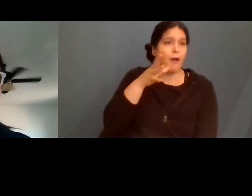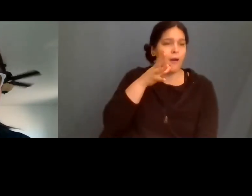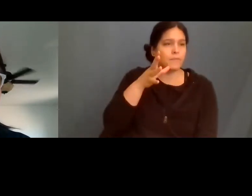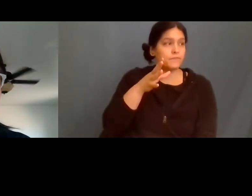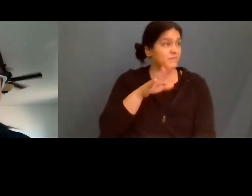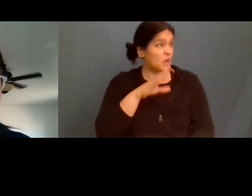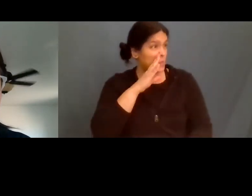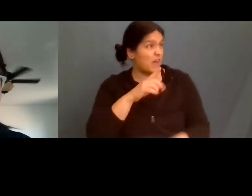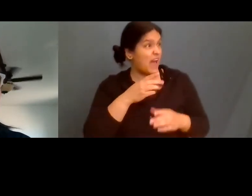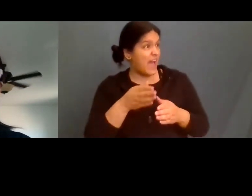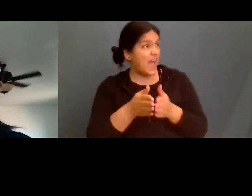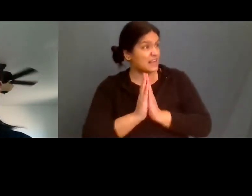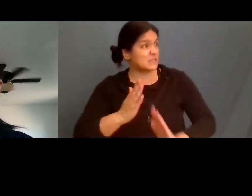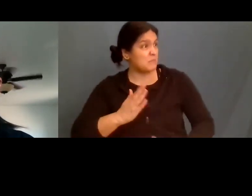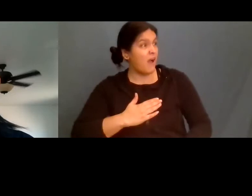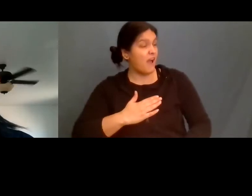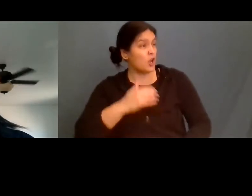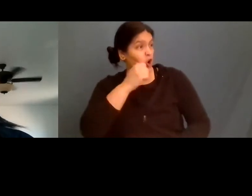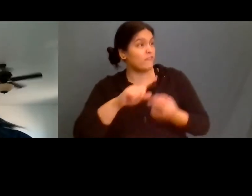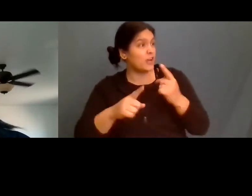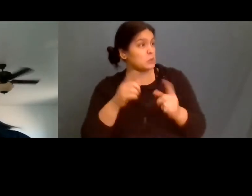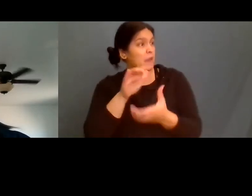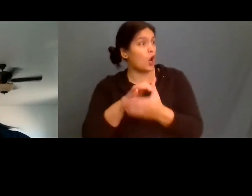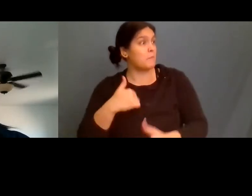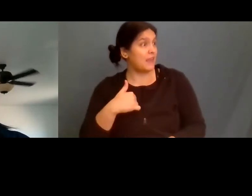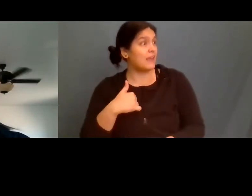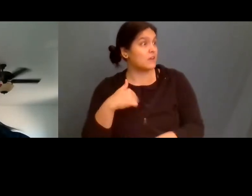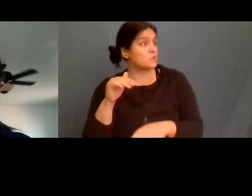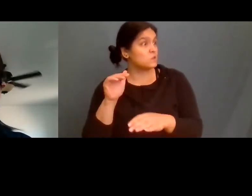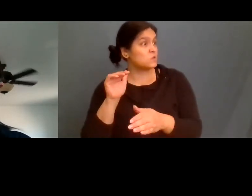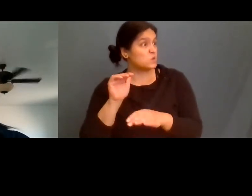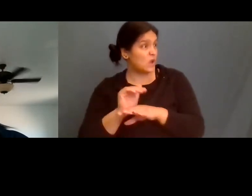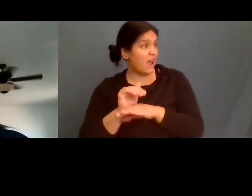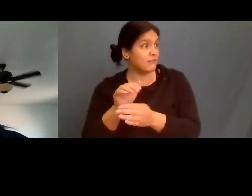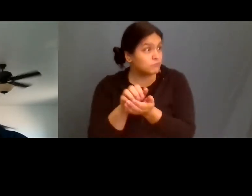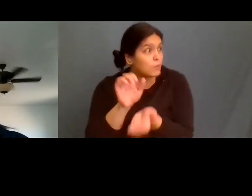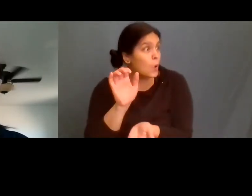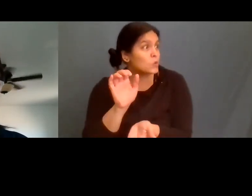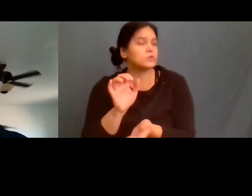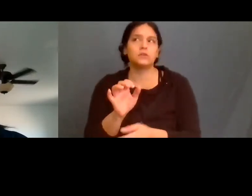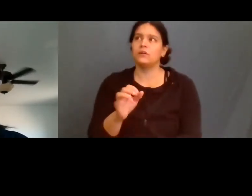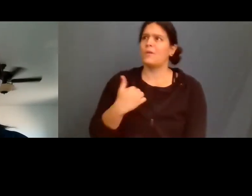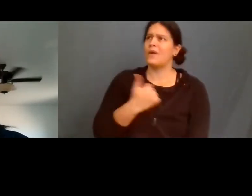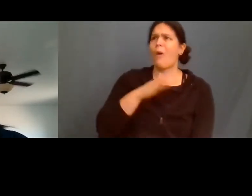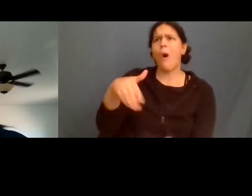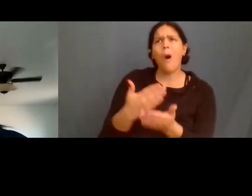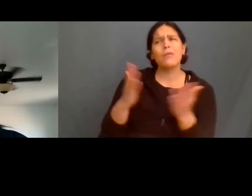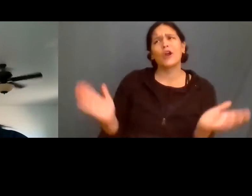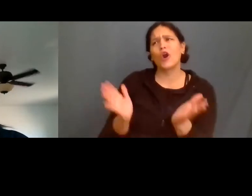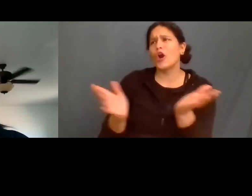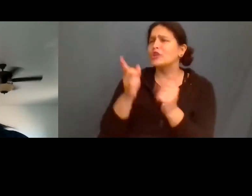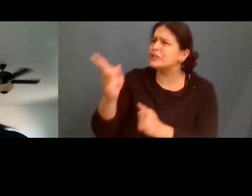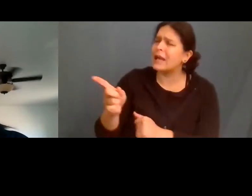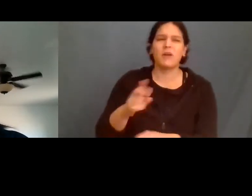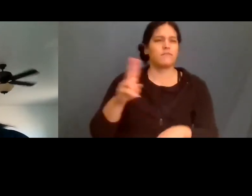ask Tasha to marry me tonight. So we all cheered him on. And of course she said yes. And she's a